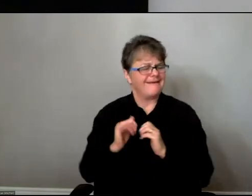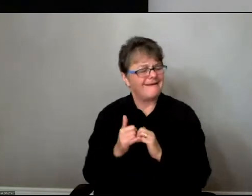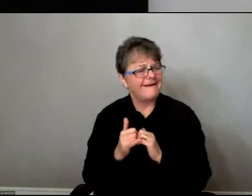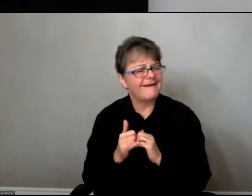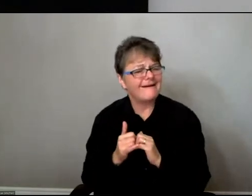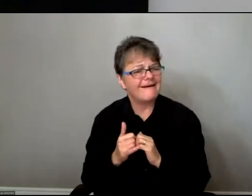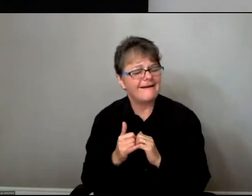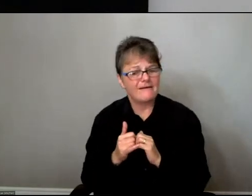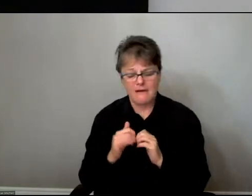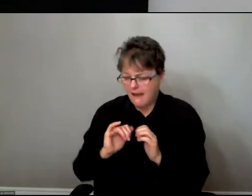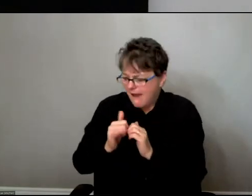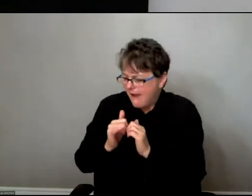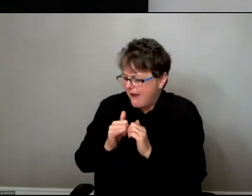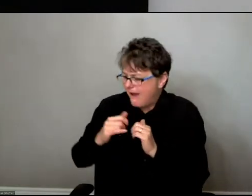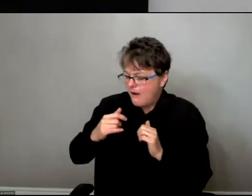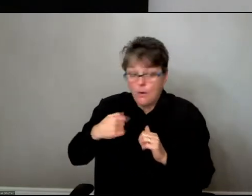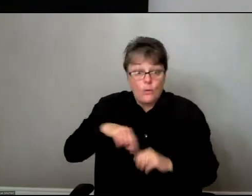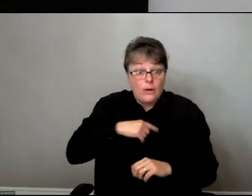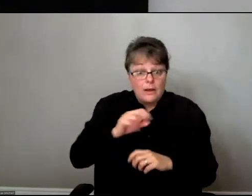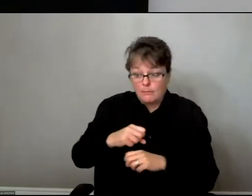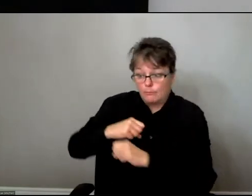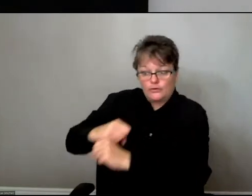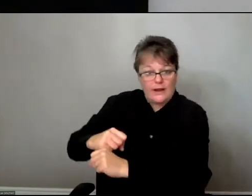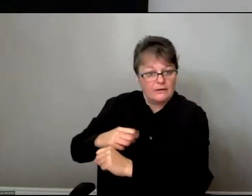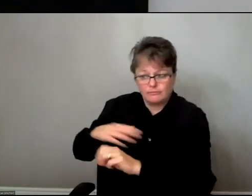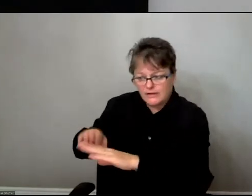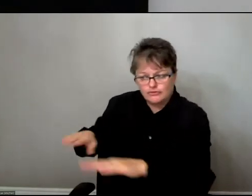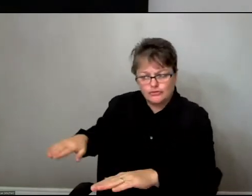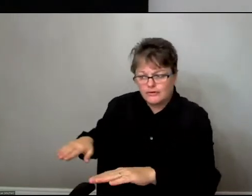How can we protect our children and society?